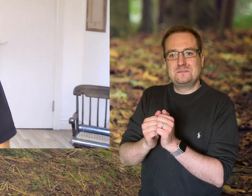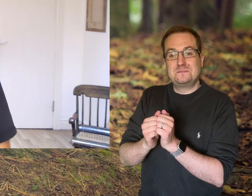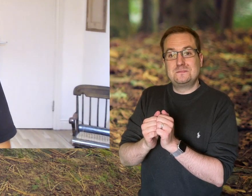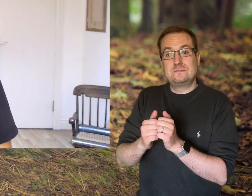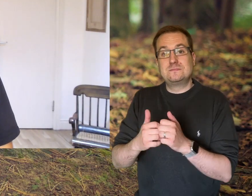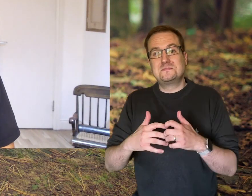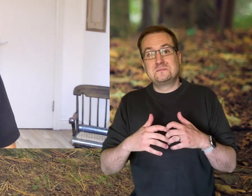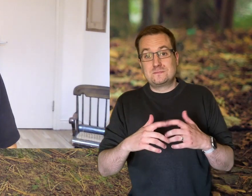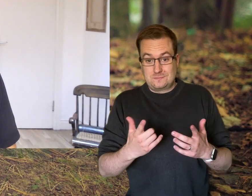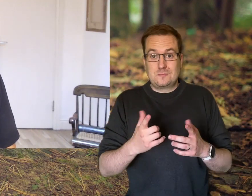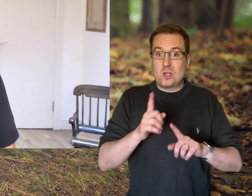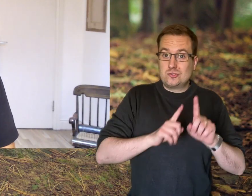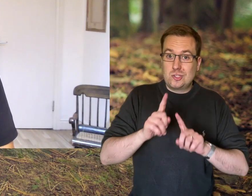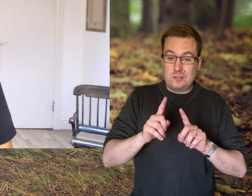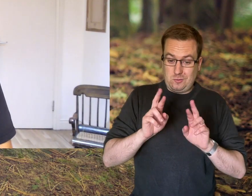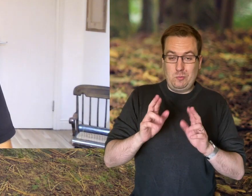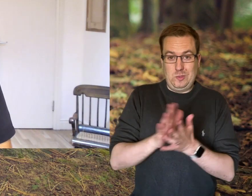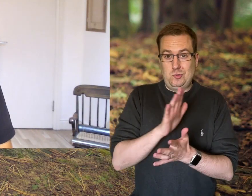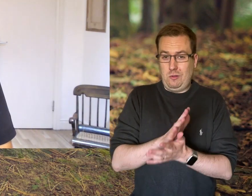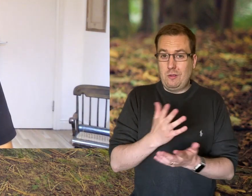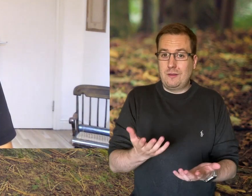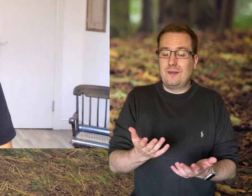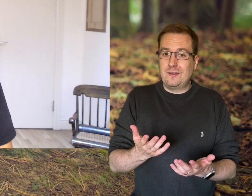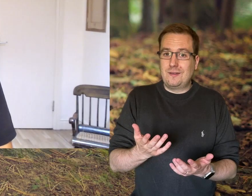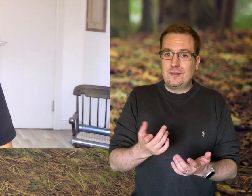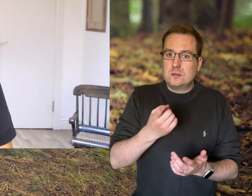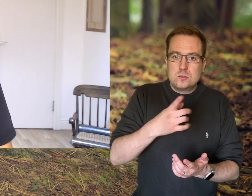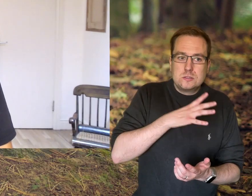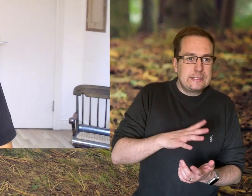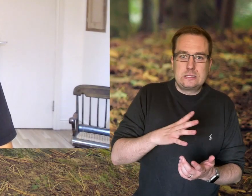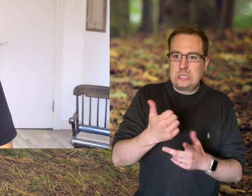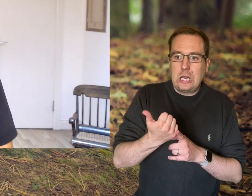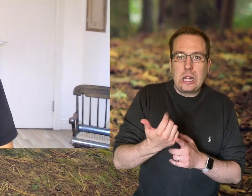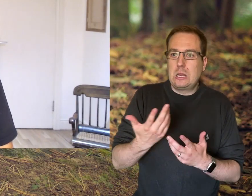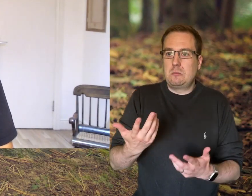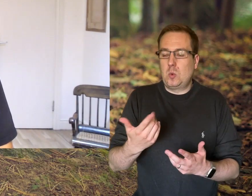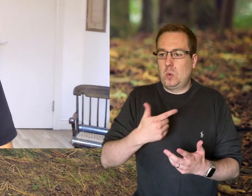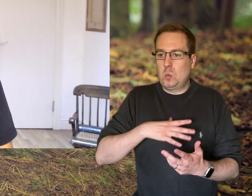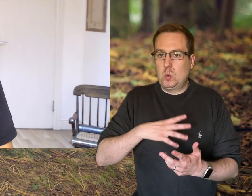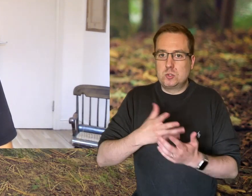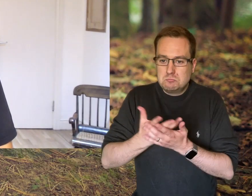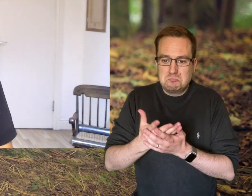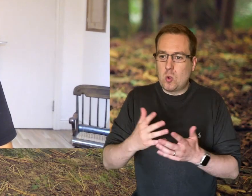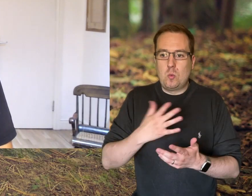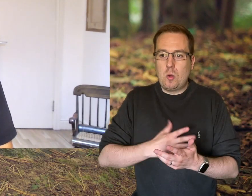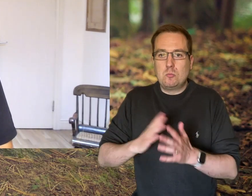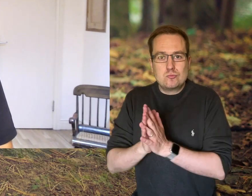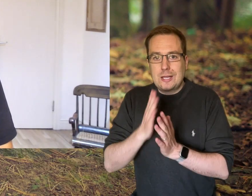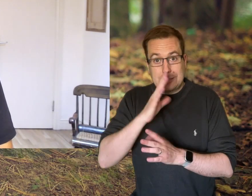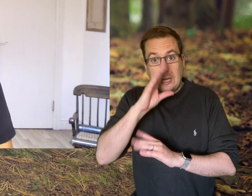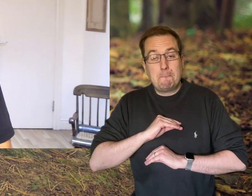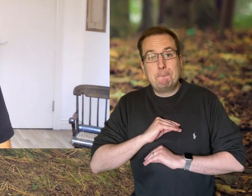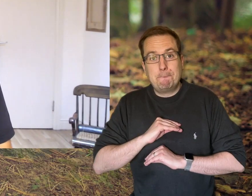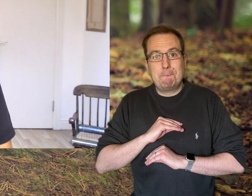So we hope you enjoyed the service. You know, let us know if you need any help, if you just want to chat and pray with someone.